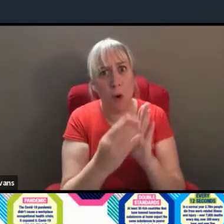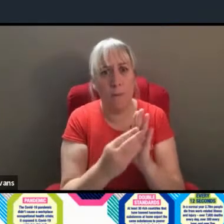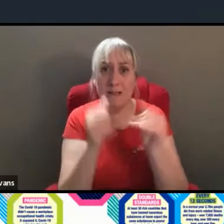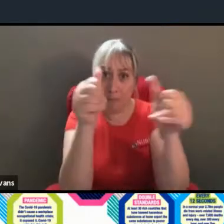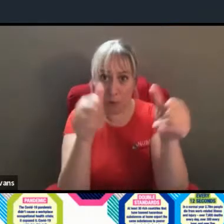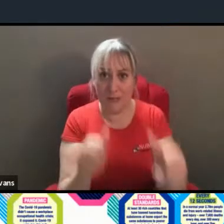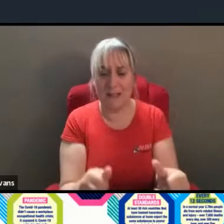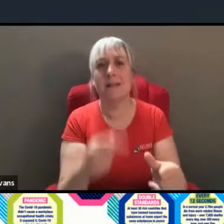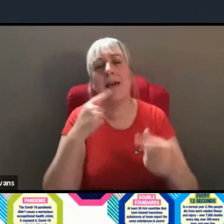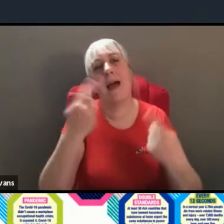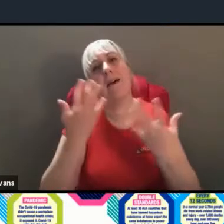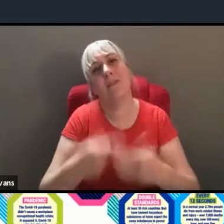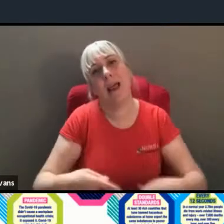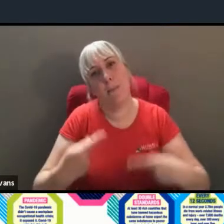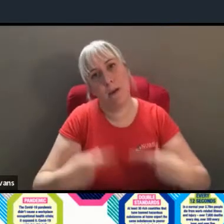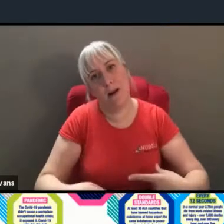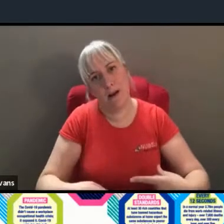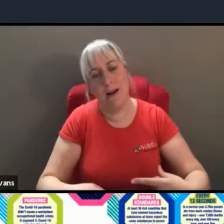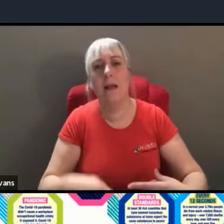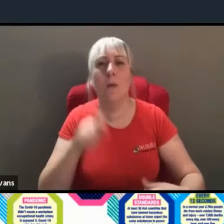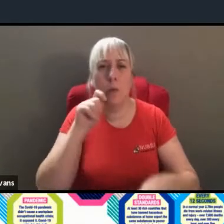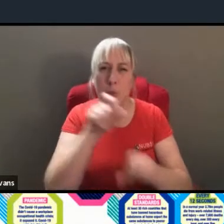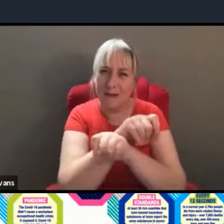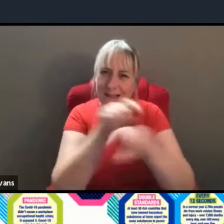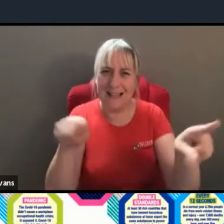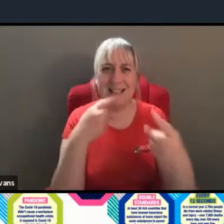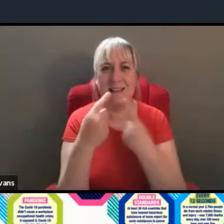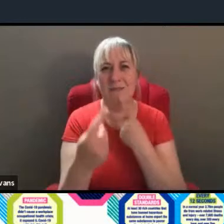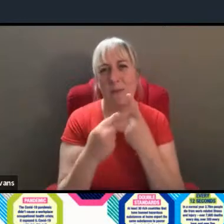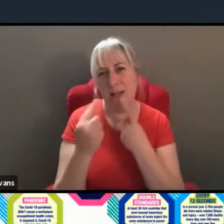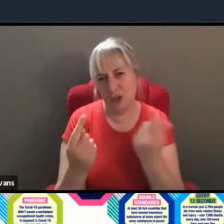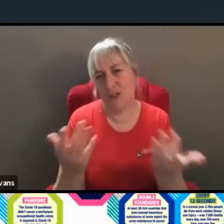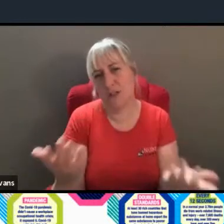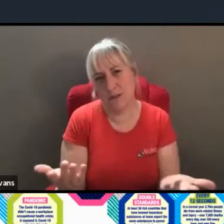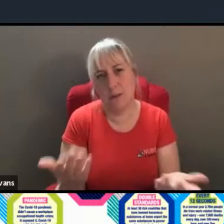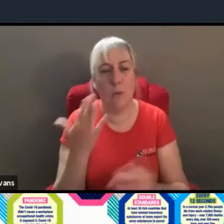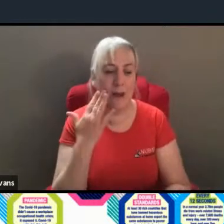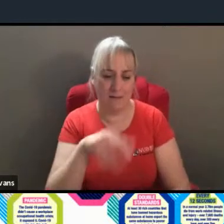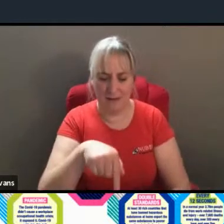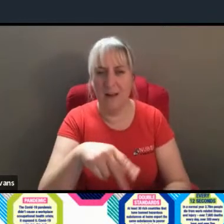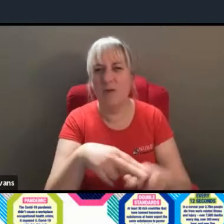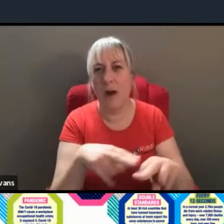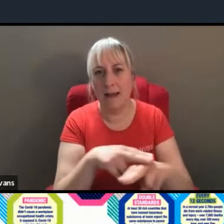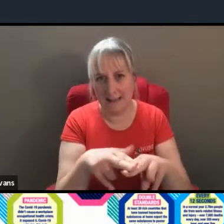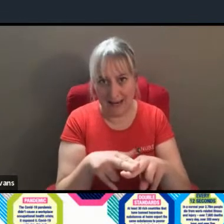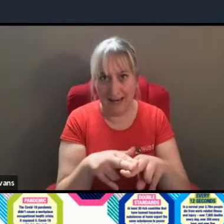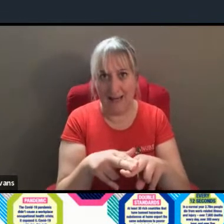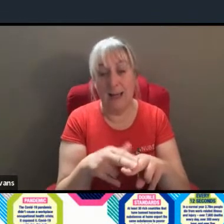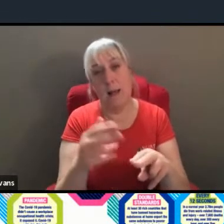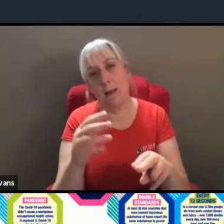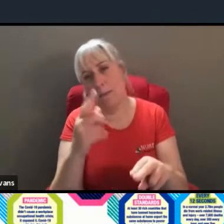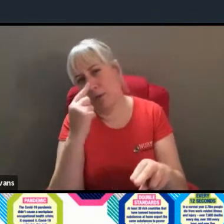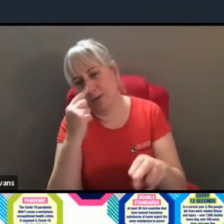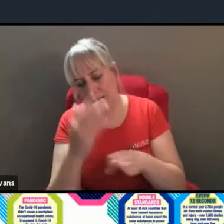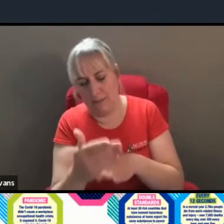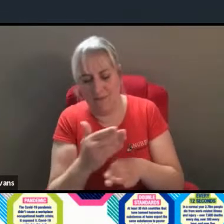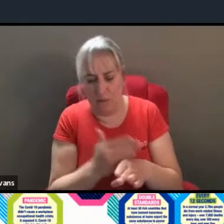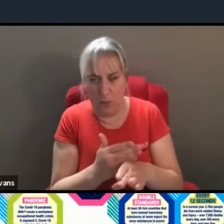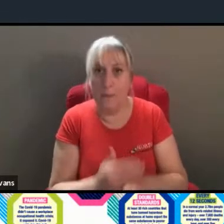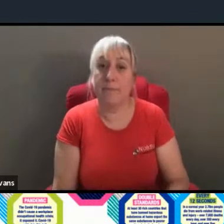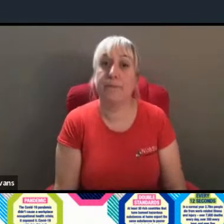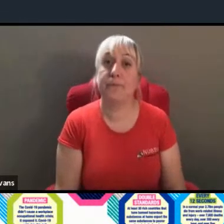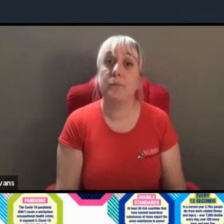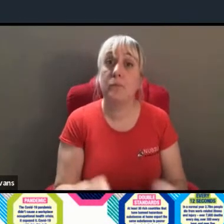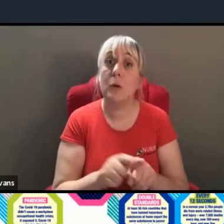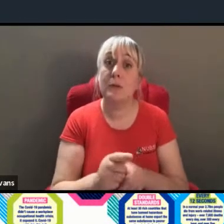request. Details, I'm sure, will be sent out, perhaps in the e-bulletin on Friday, if not before. Also, just